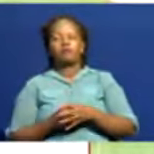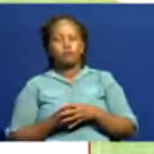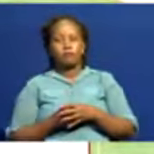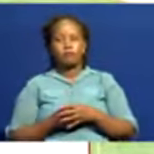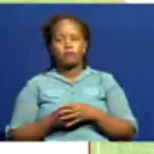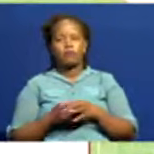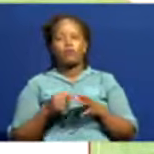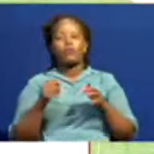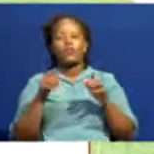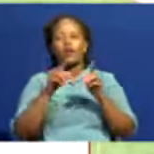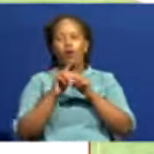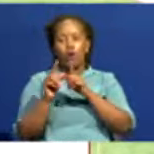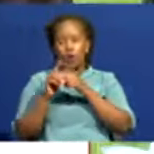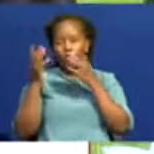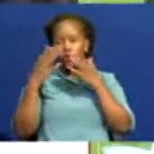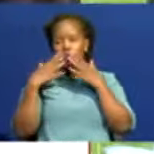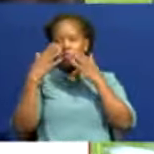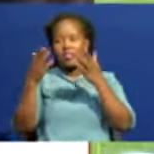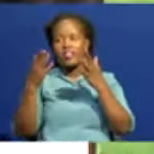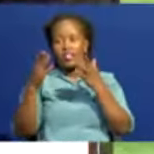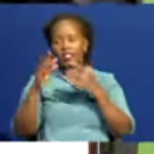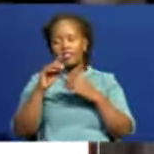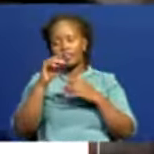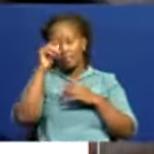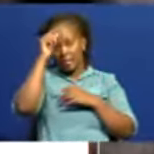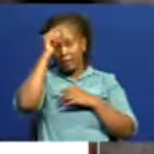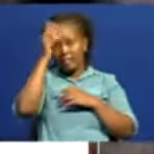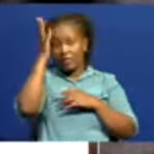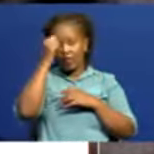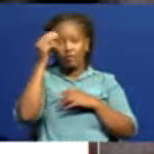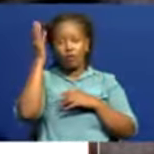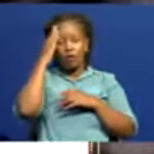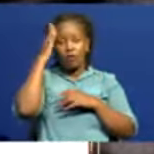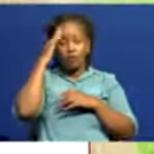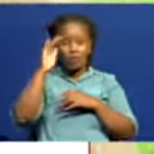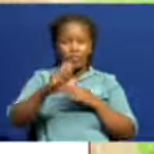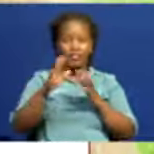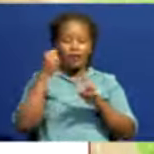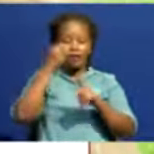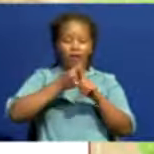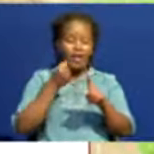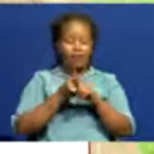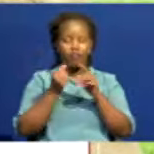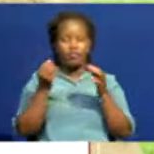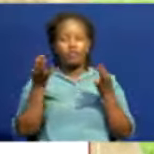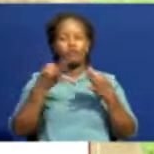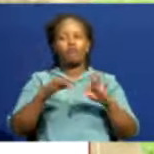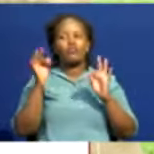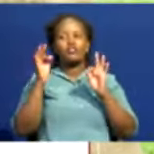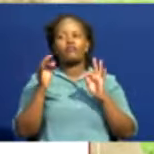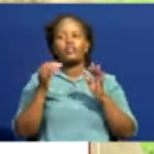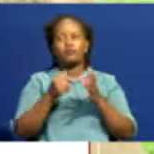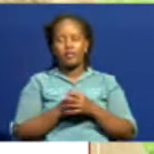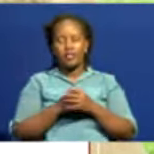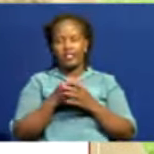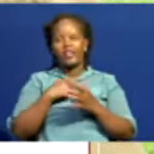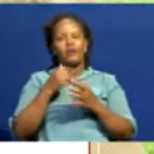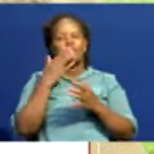They at the same time lauded the current government for recognizing their efforts in fighting for liberation. Kwa hivyo mimi nashukuru yeye sana.